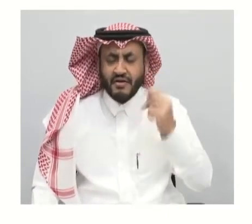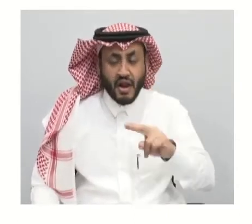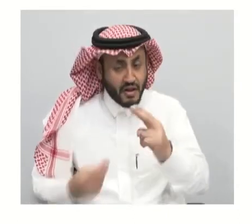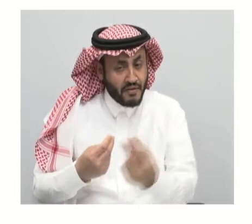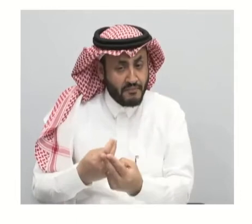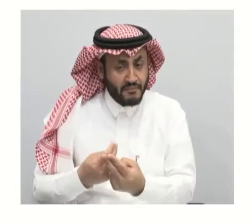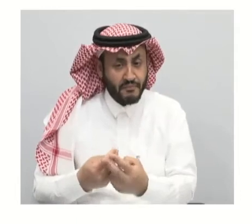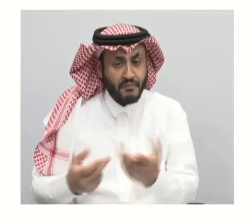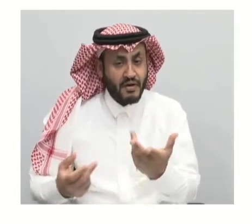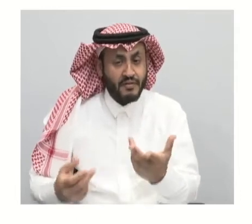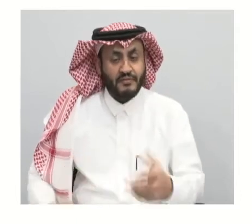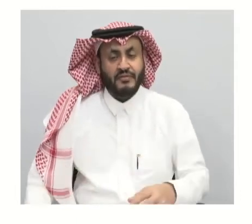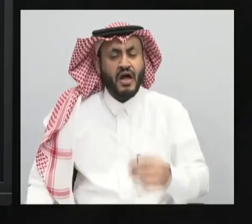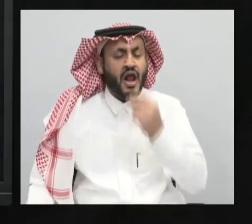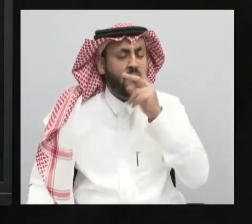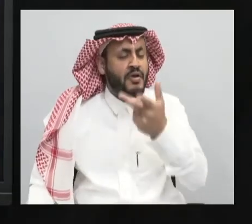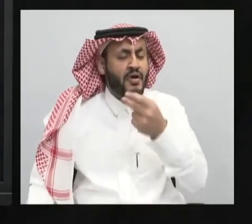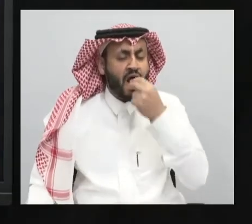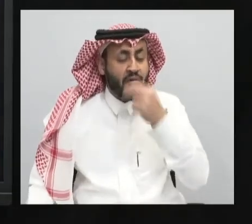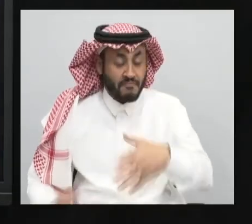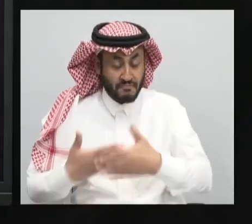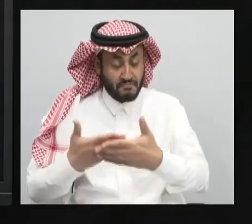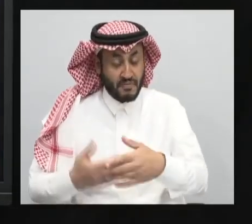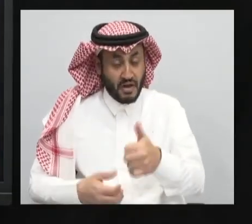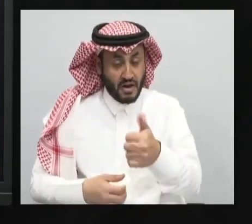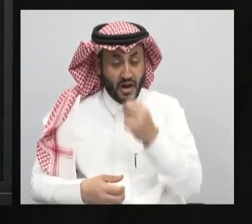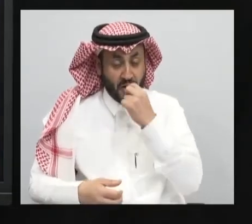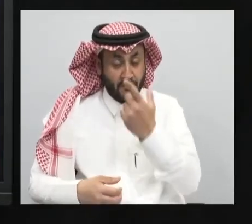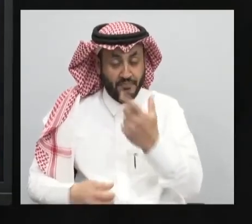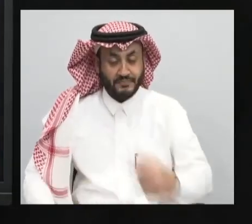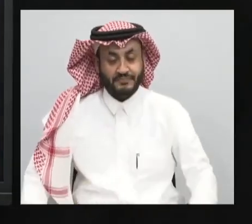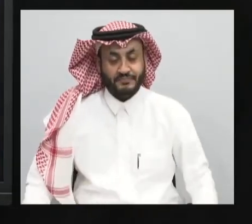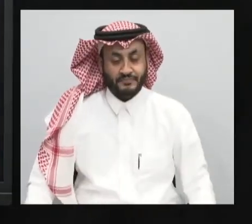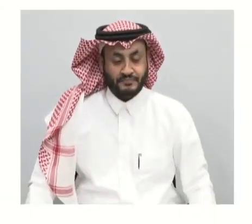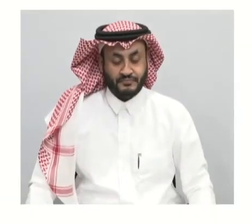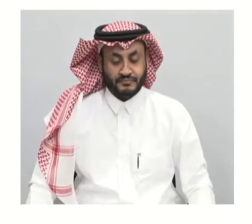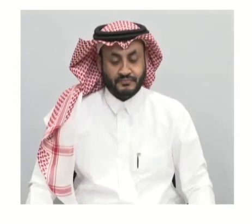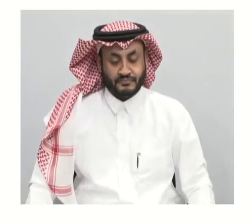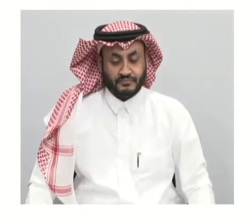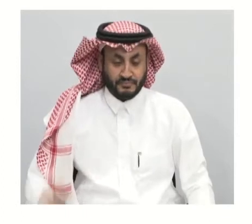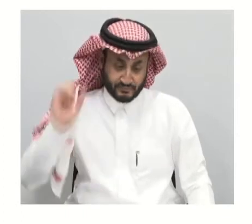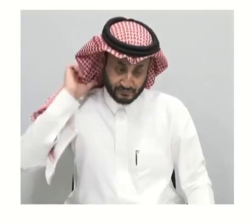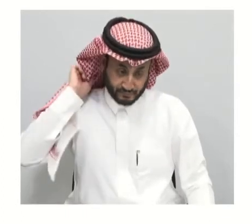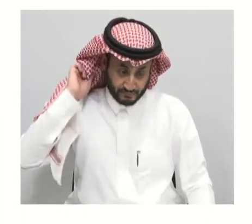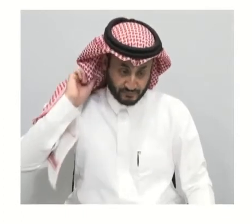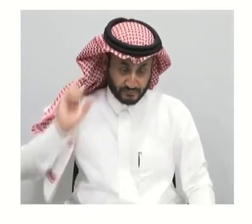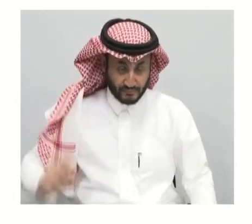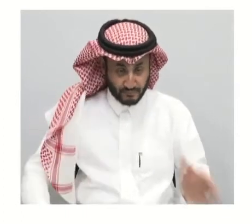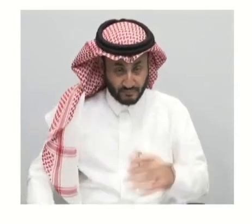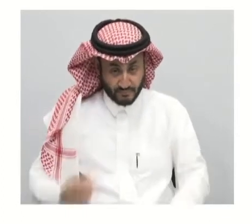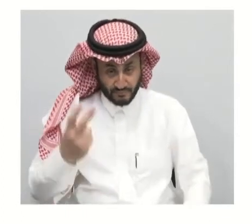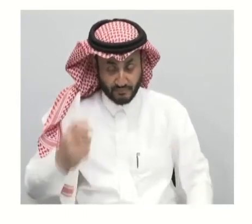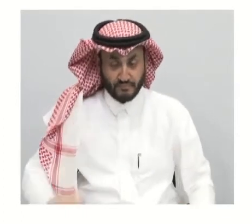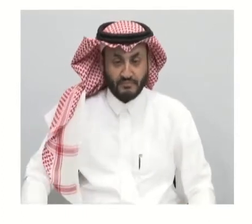the answer. Who is eating and saying it looks delicious? Okay, now let's hear number two.